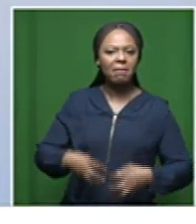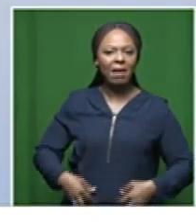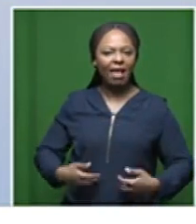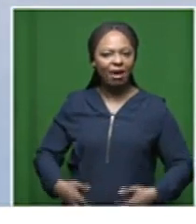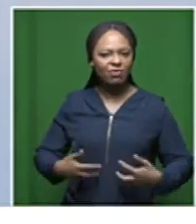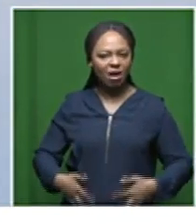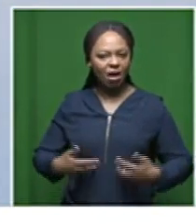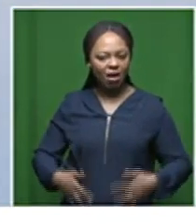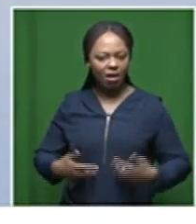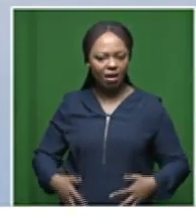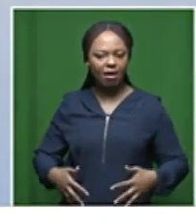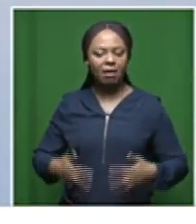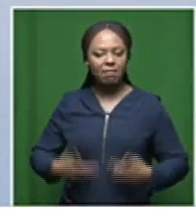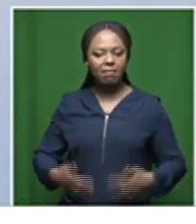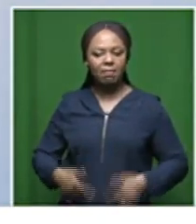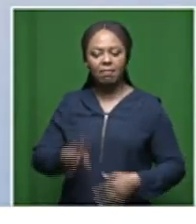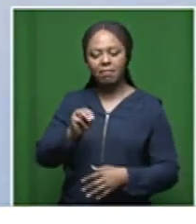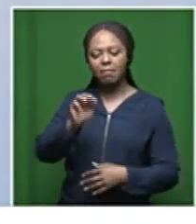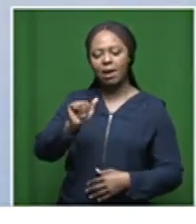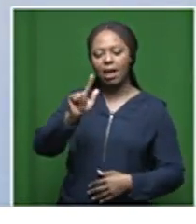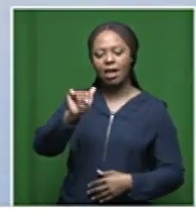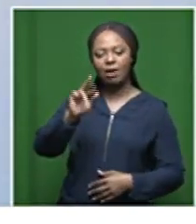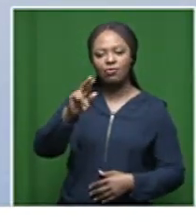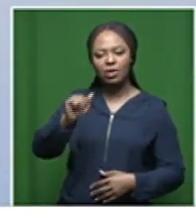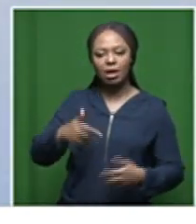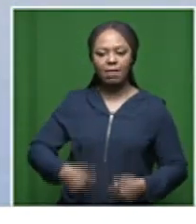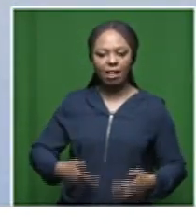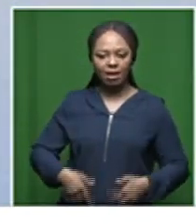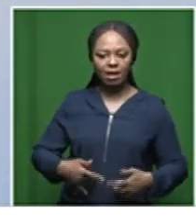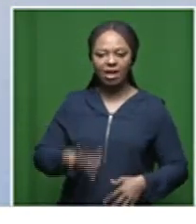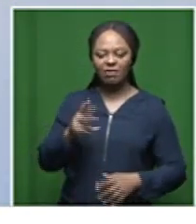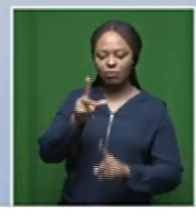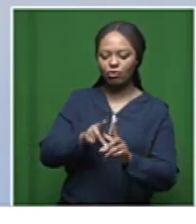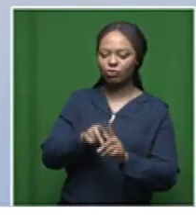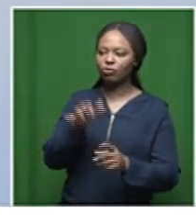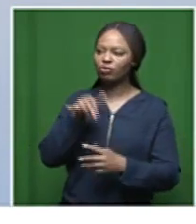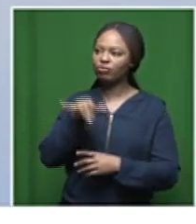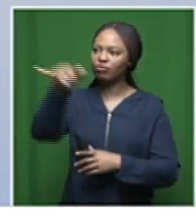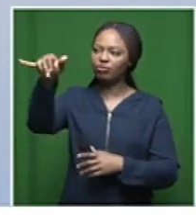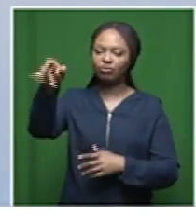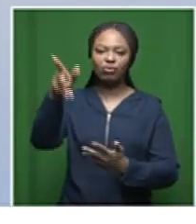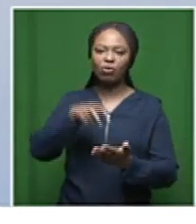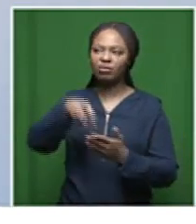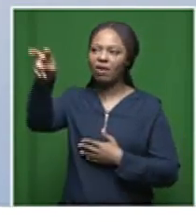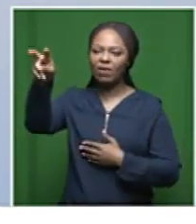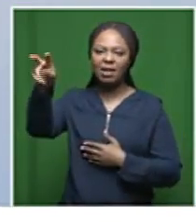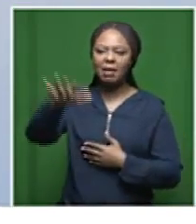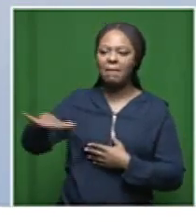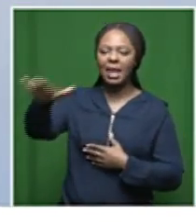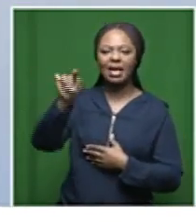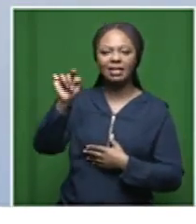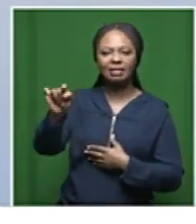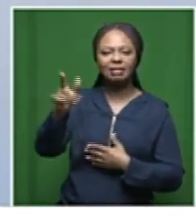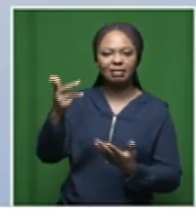So there are questions related to whether one could have traveled, let's say, for instance, to a malaria area, because for people that